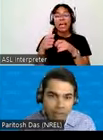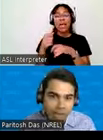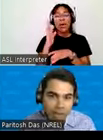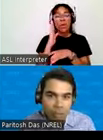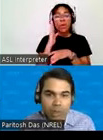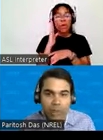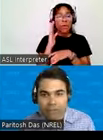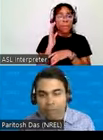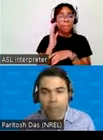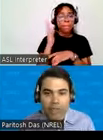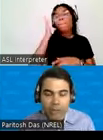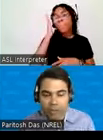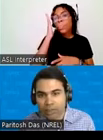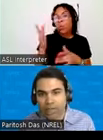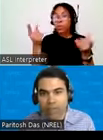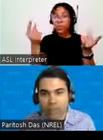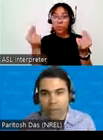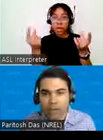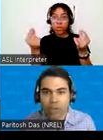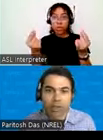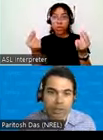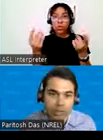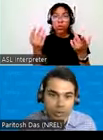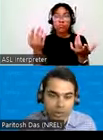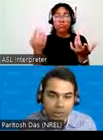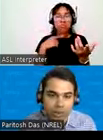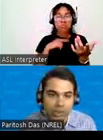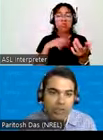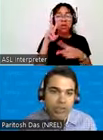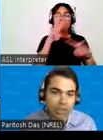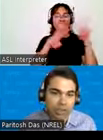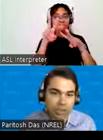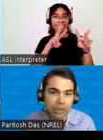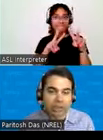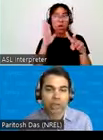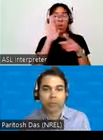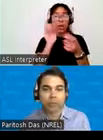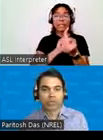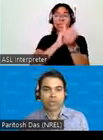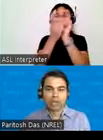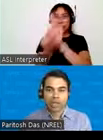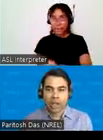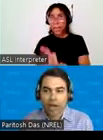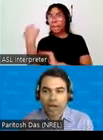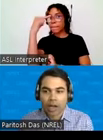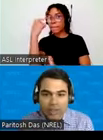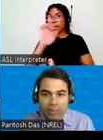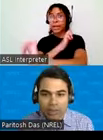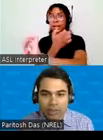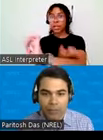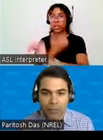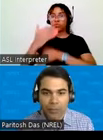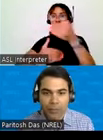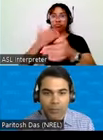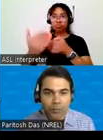electricity demand will then be met within the analysis by renewable energy resources considered in this project. Next slide,